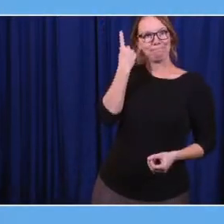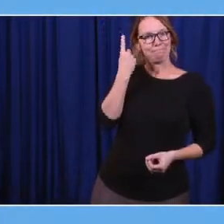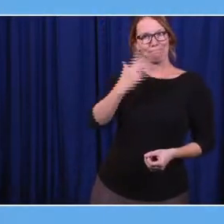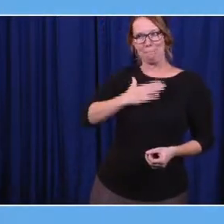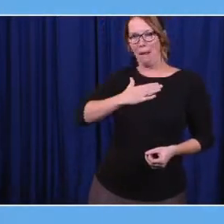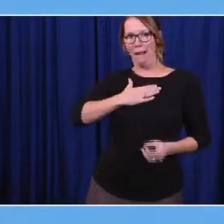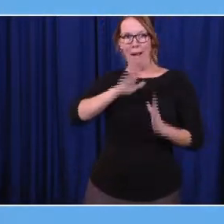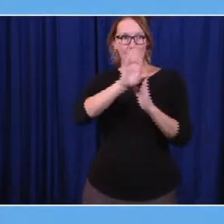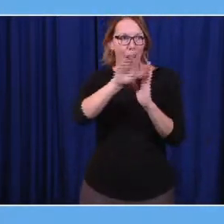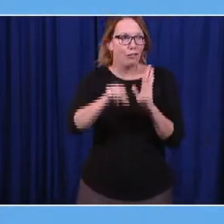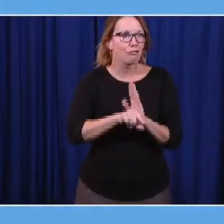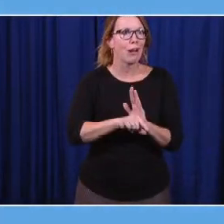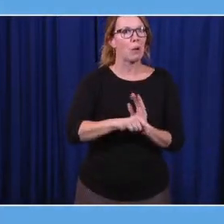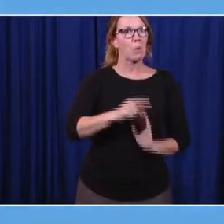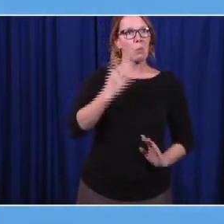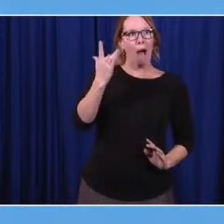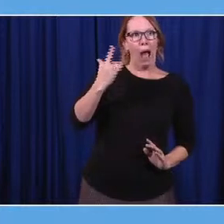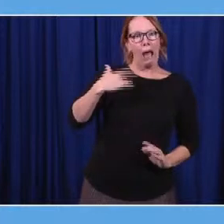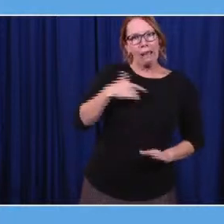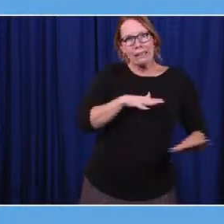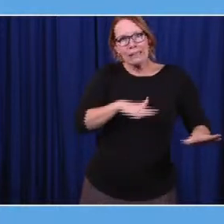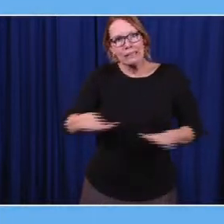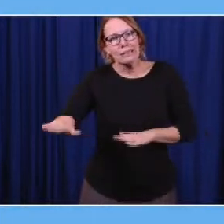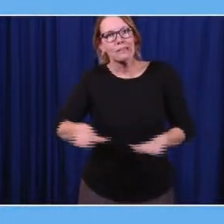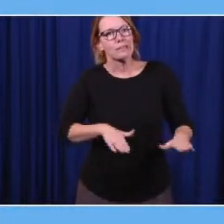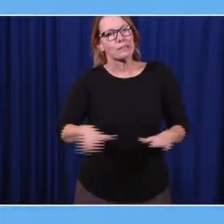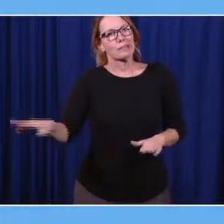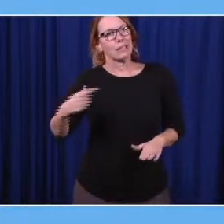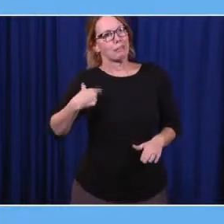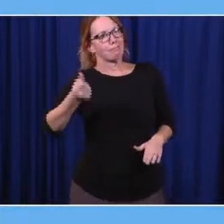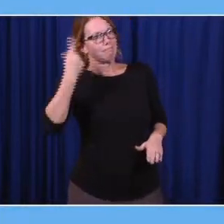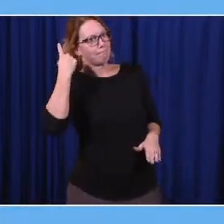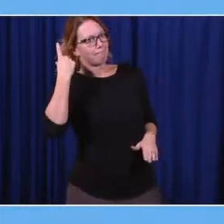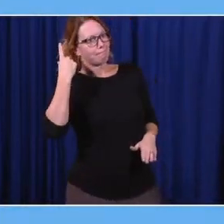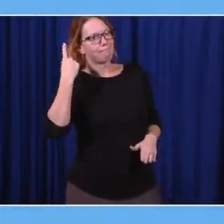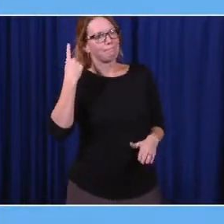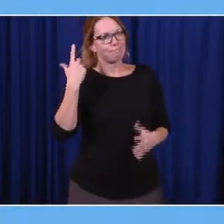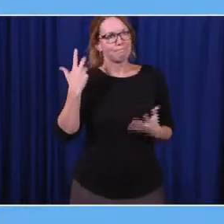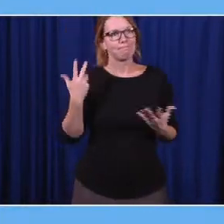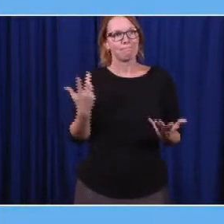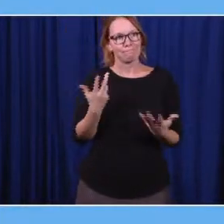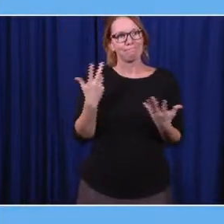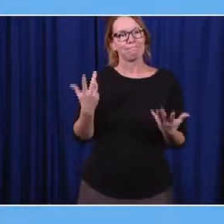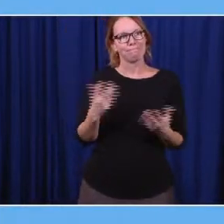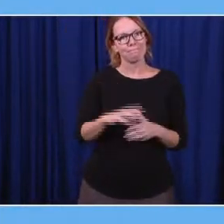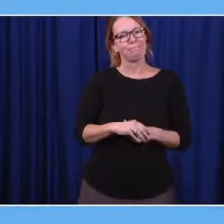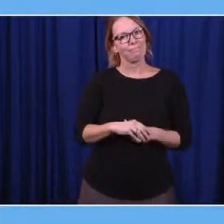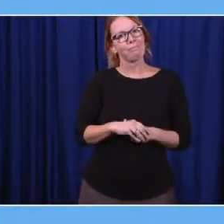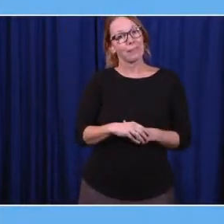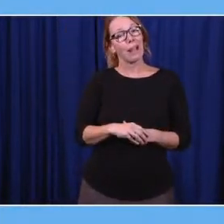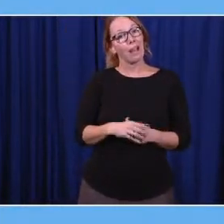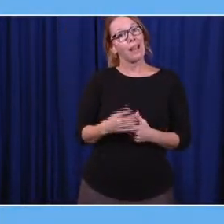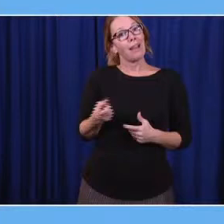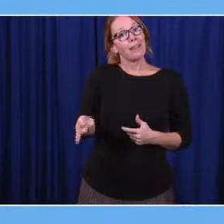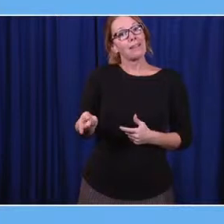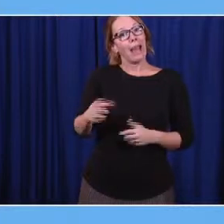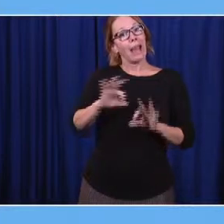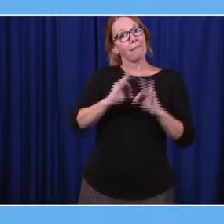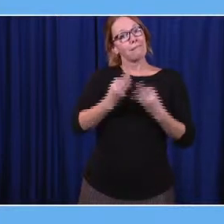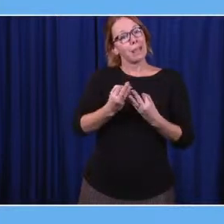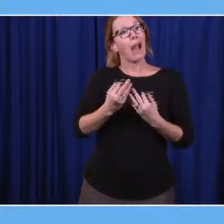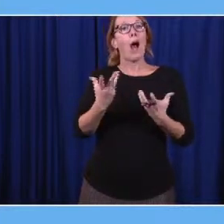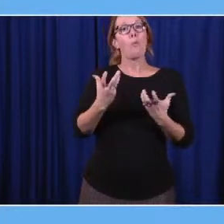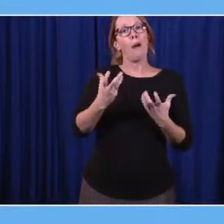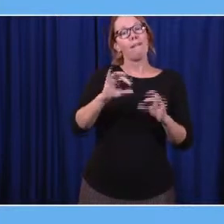and why I did the things I did. I wanted a family that I have bond time with. I wanted a family that cares,